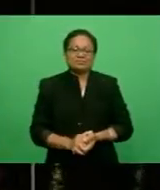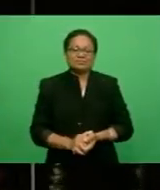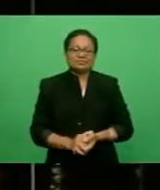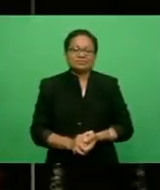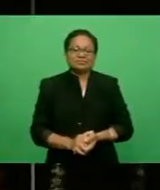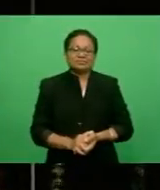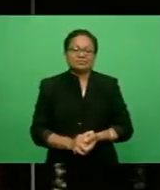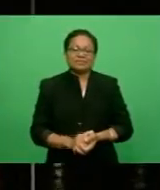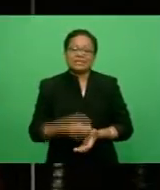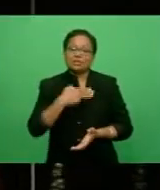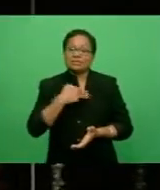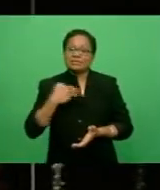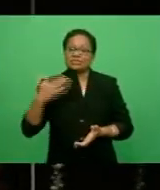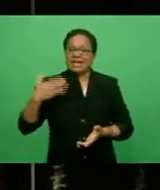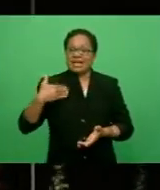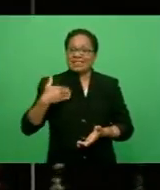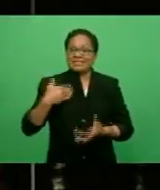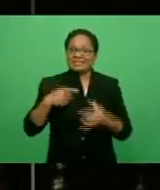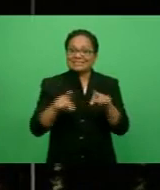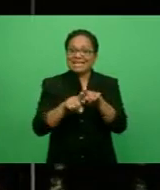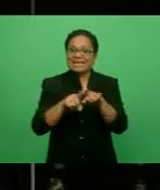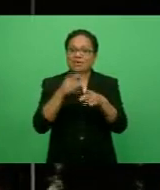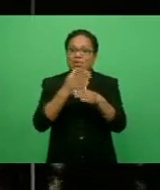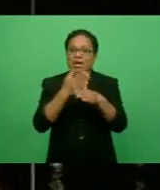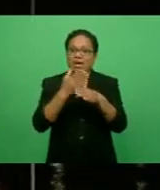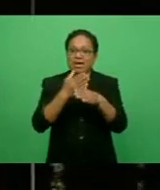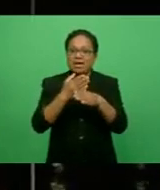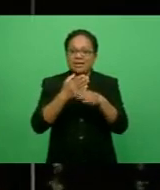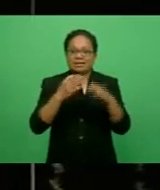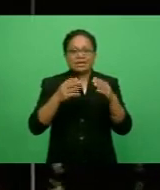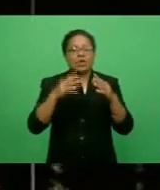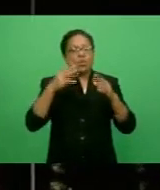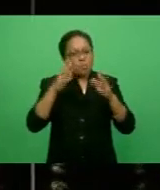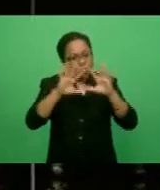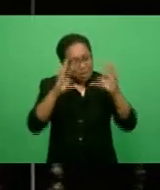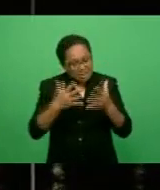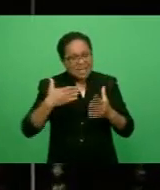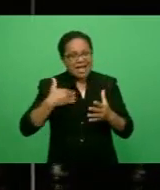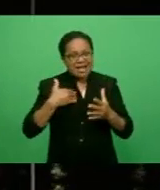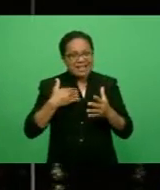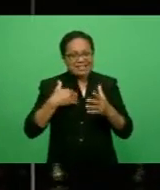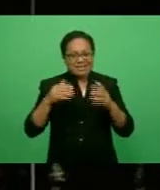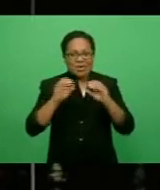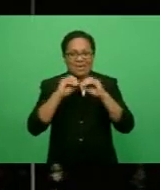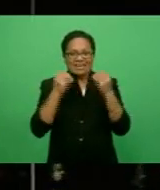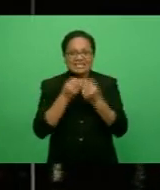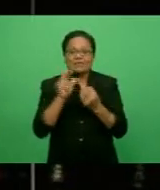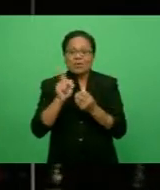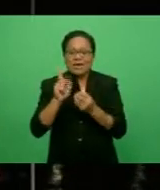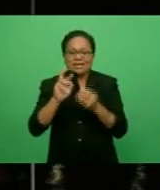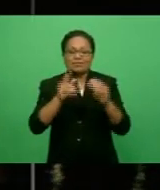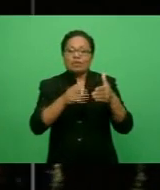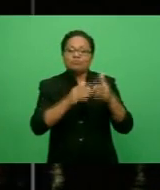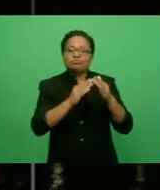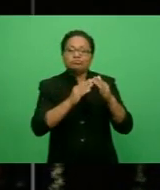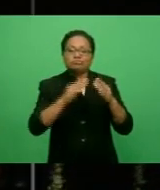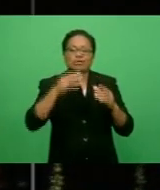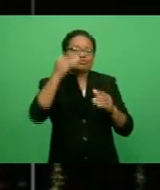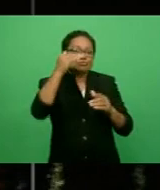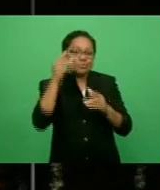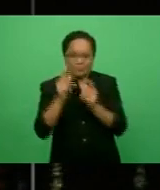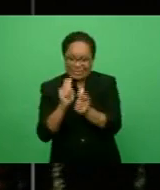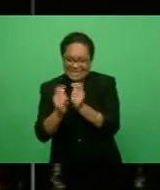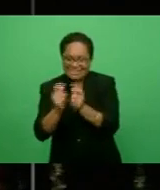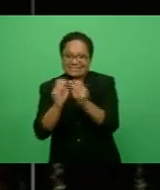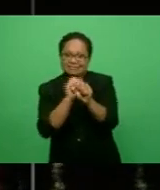The Ministry of Health is working with the World Health Organization to set up a testing lab for a Fiji Center for Disease Control in